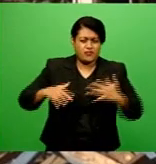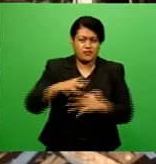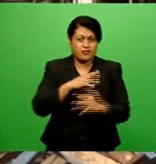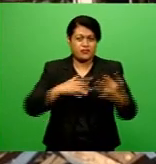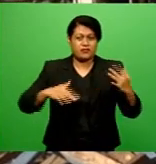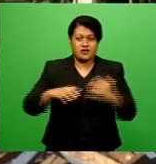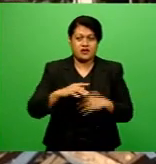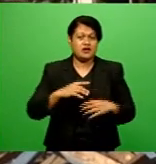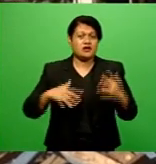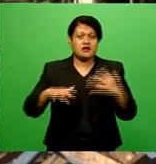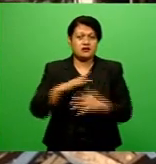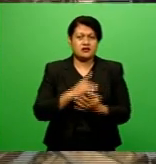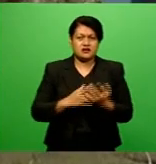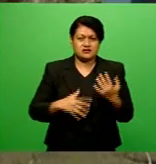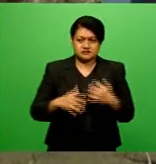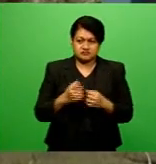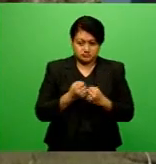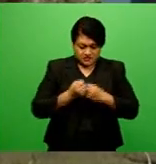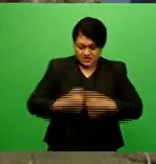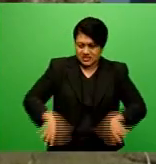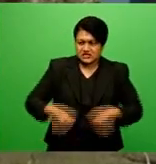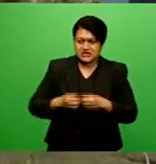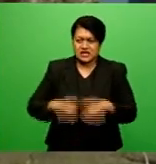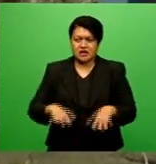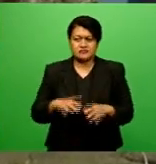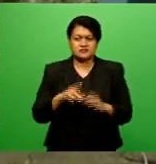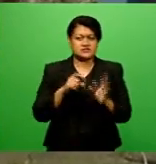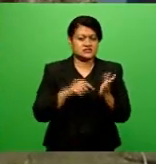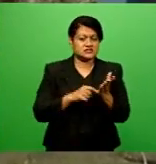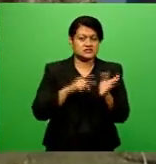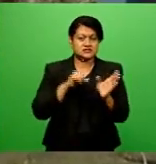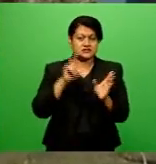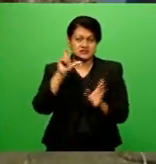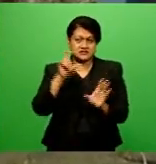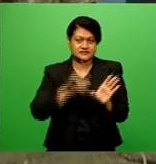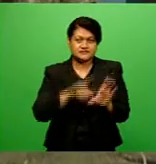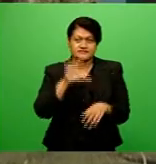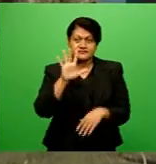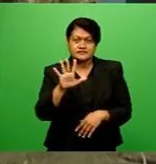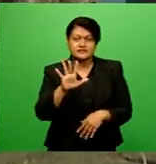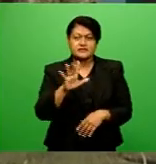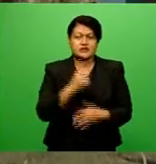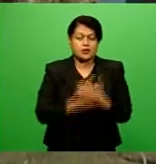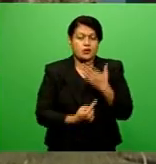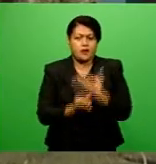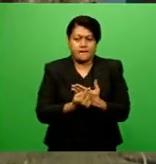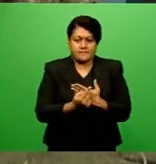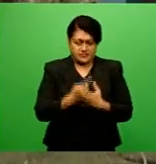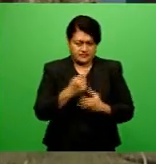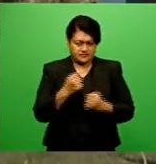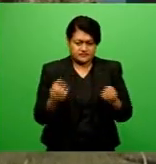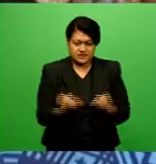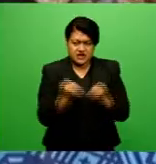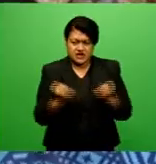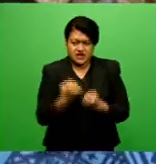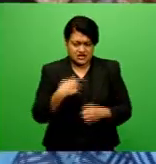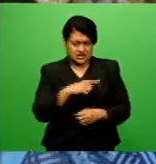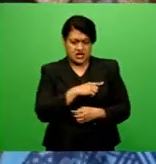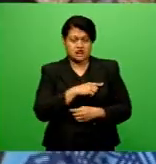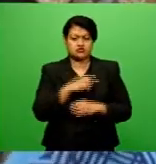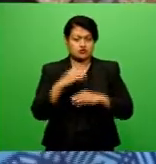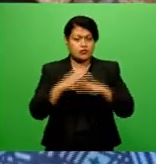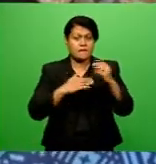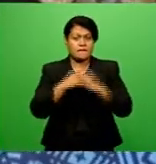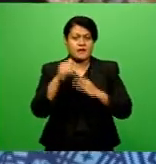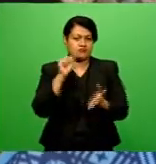damaged. The damage caused by TC Yasa has encouraged us to rebuild at a standard that can withstand strong winds, and we need assistance for that.